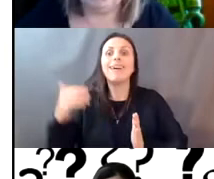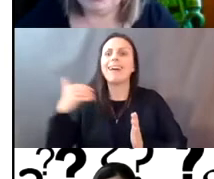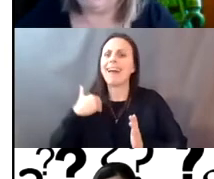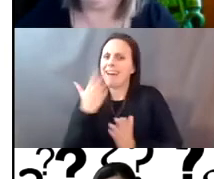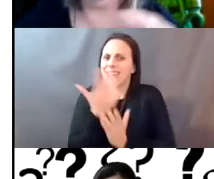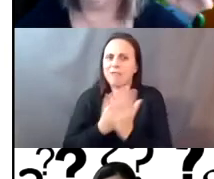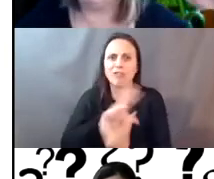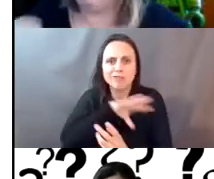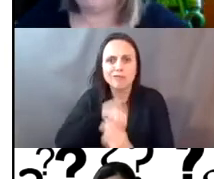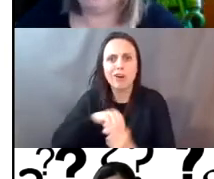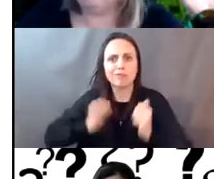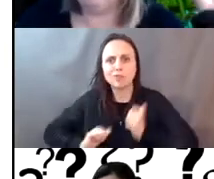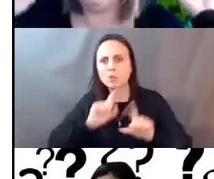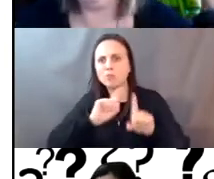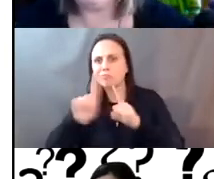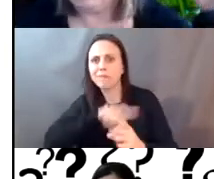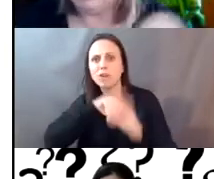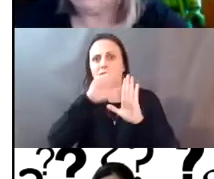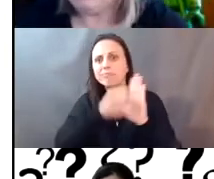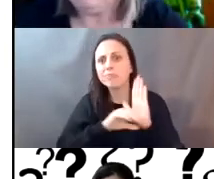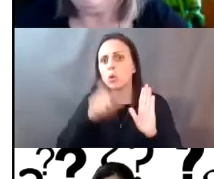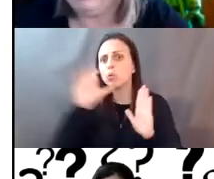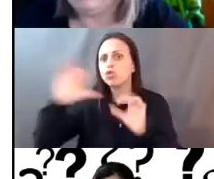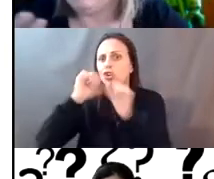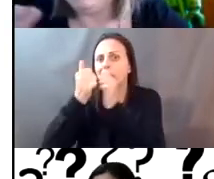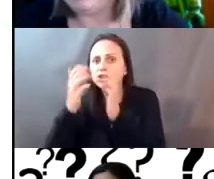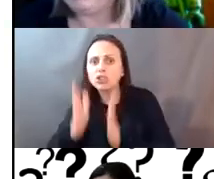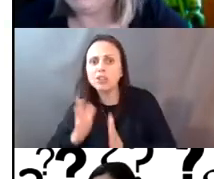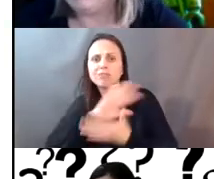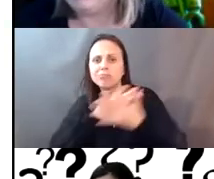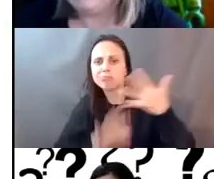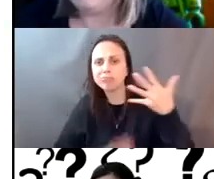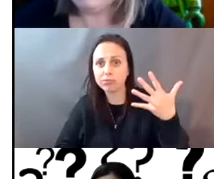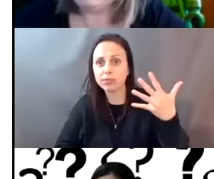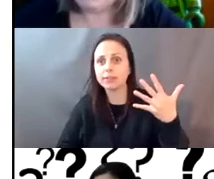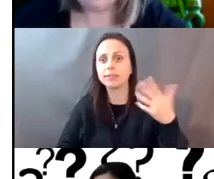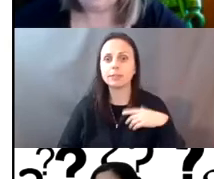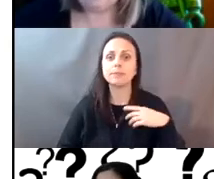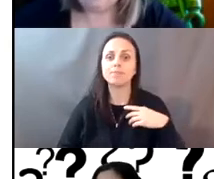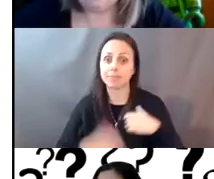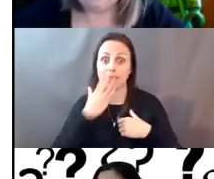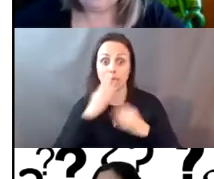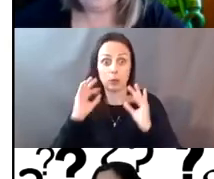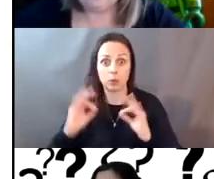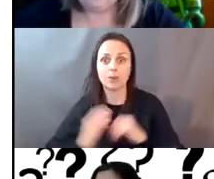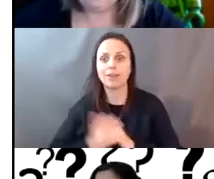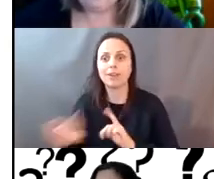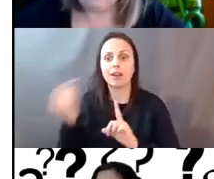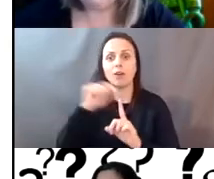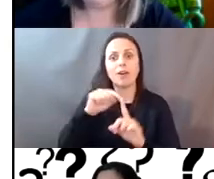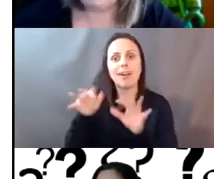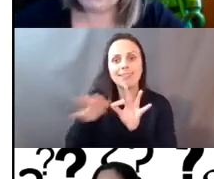you've been in, and who your agent is and all that stuff. Thank you. I want to go back to language.